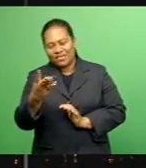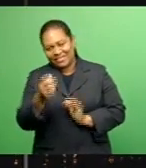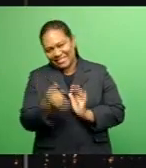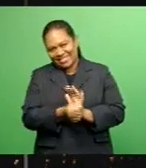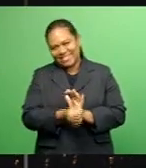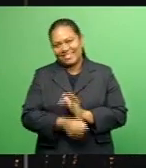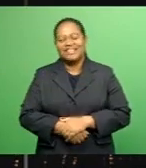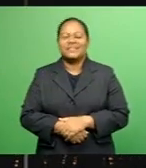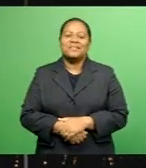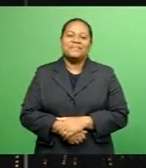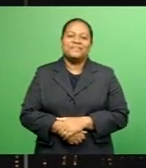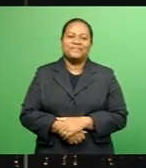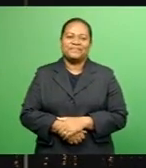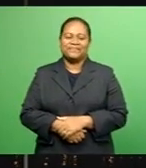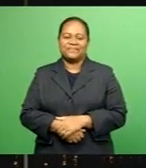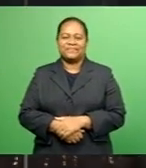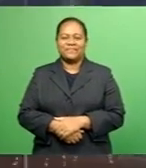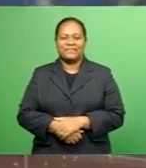Venina Rakautonga has more.